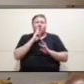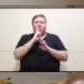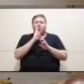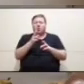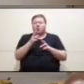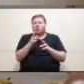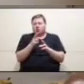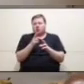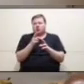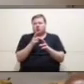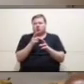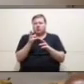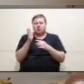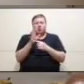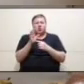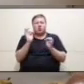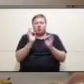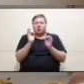cases, no